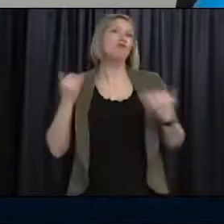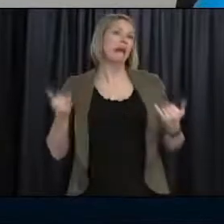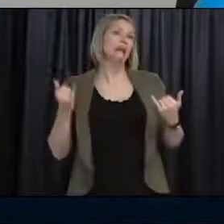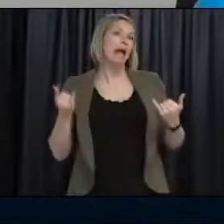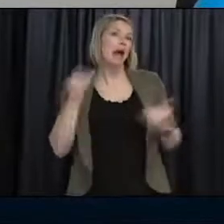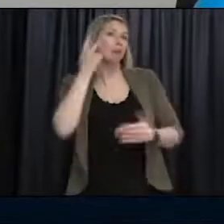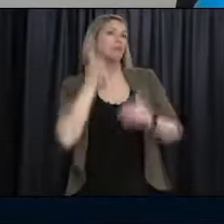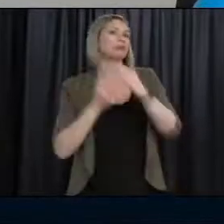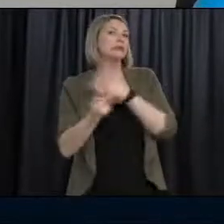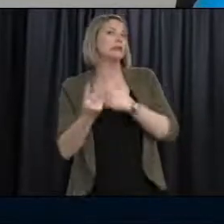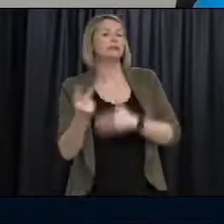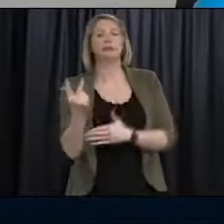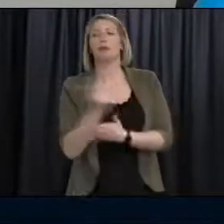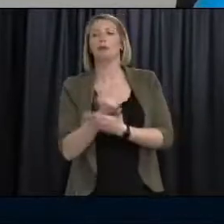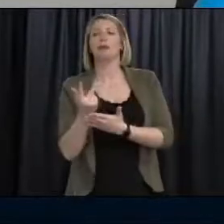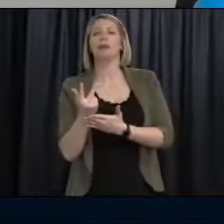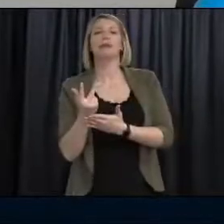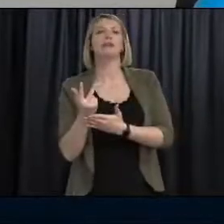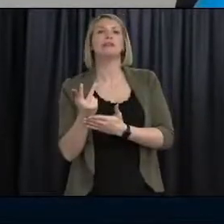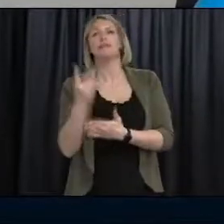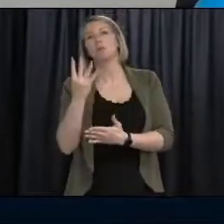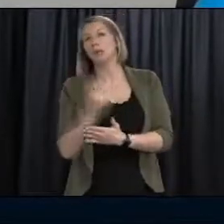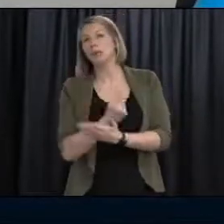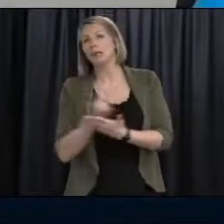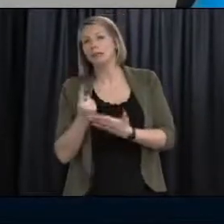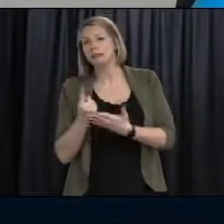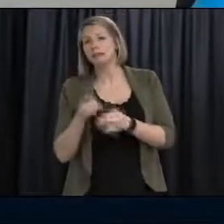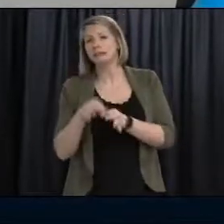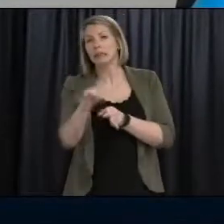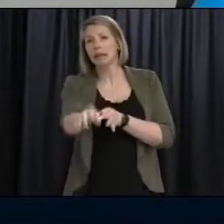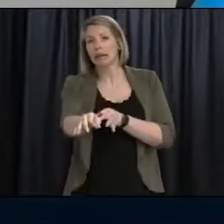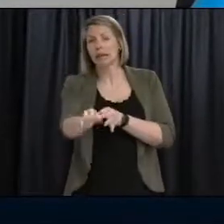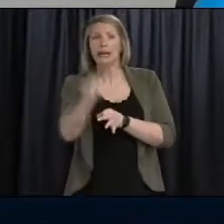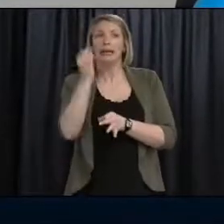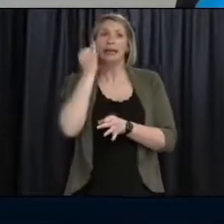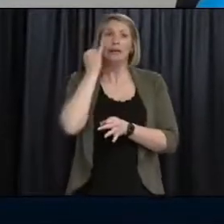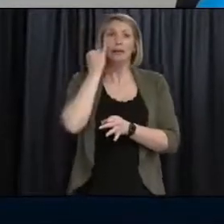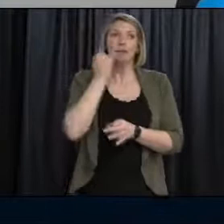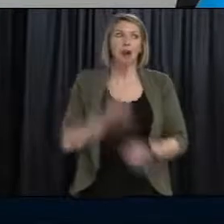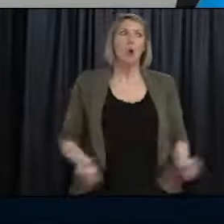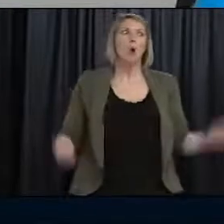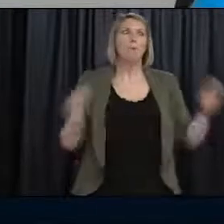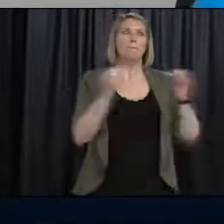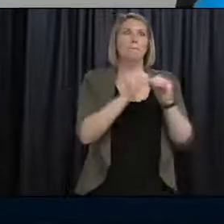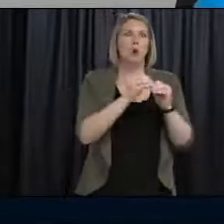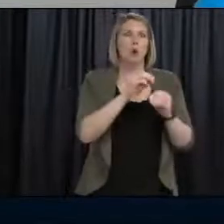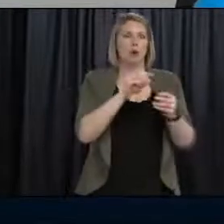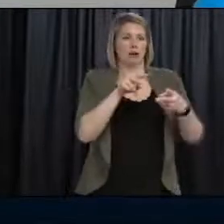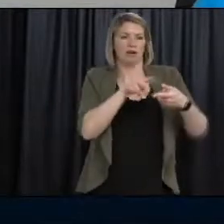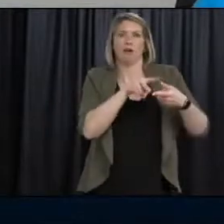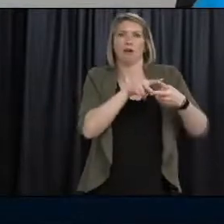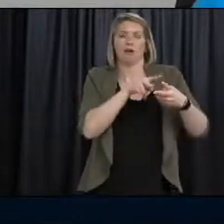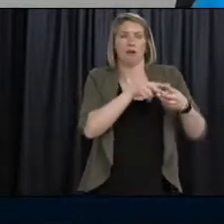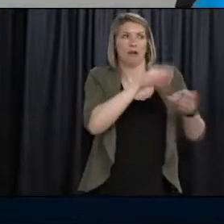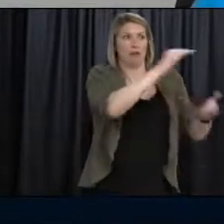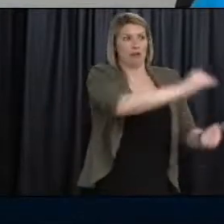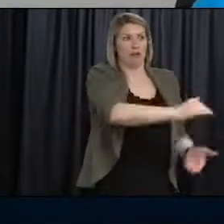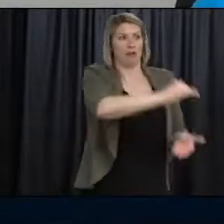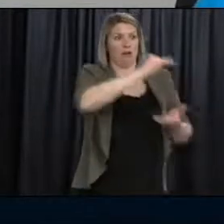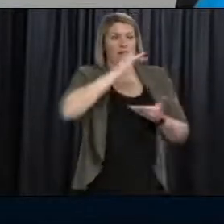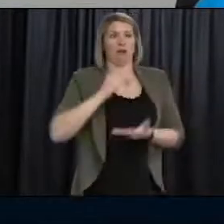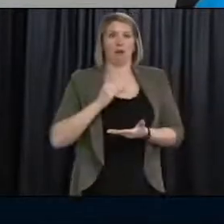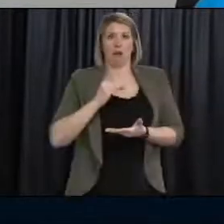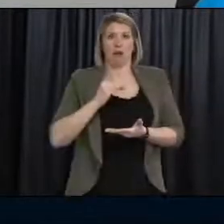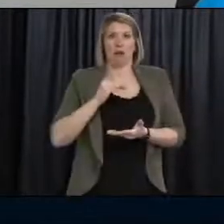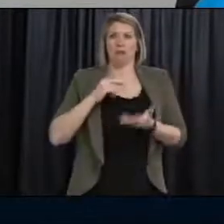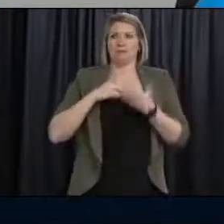If we get the extra Pfizer and Moderna particularly that has been suggested but not factored into planning,